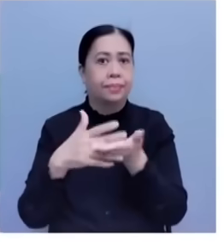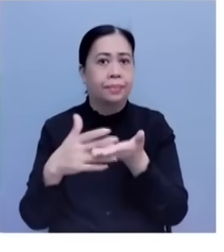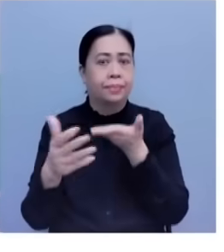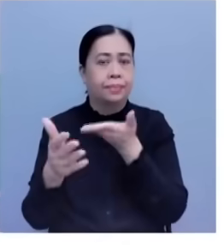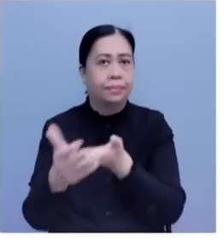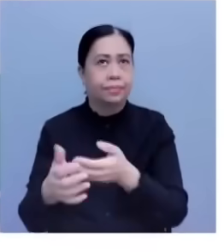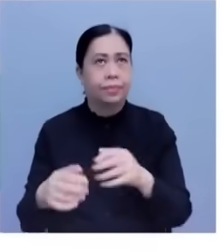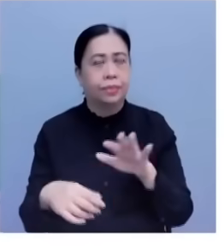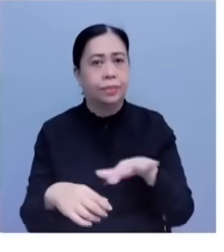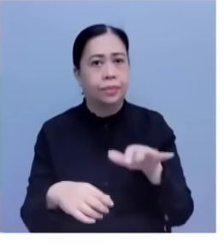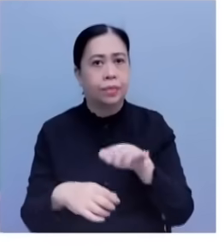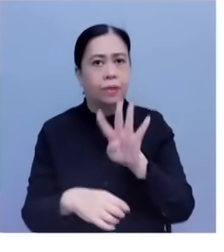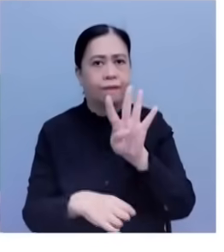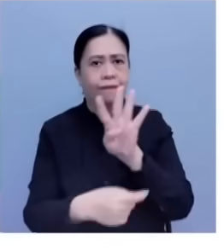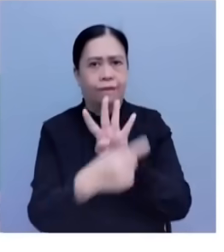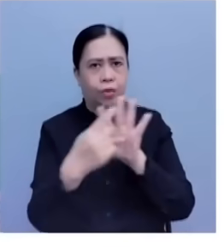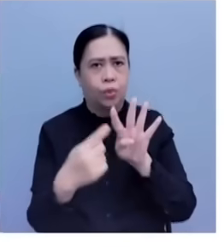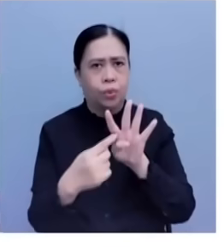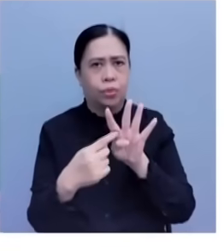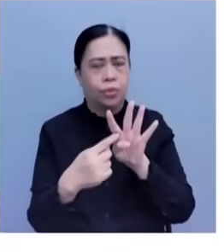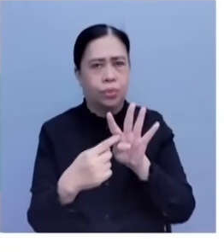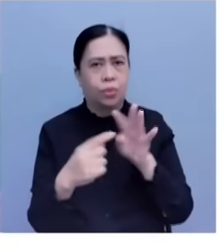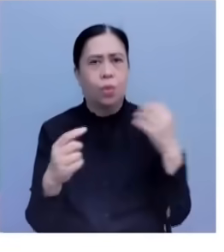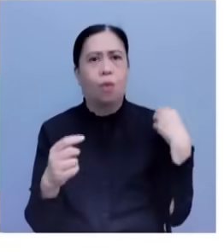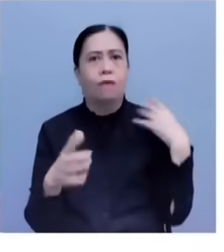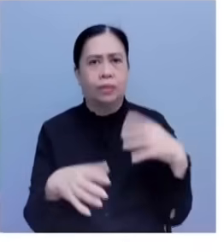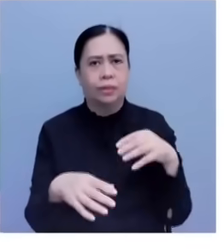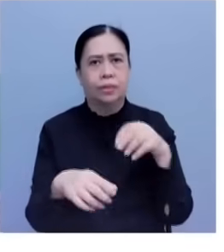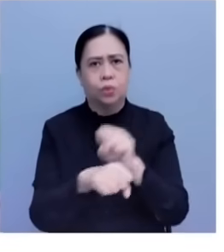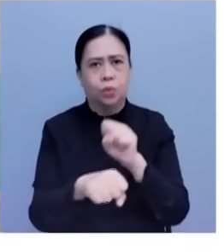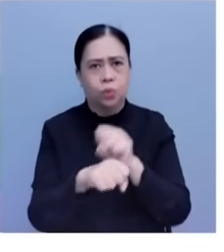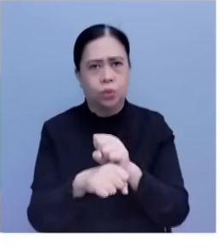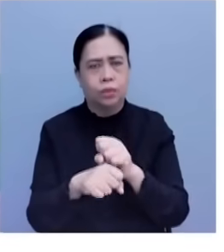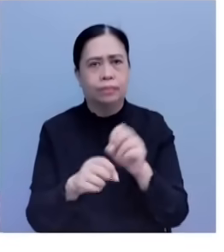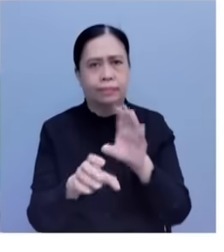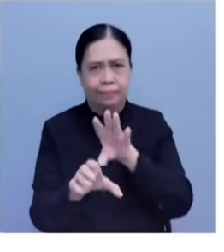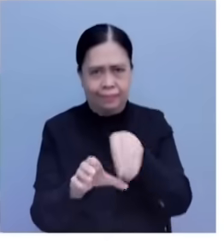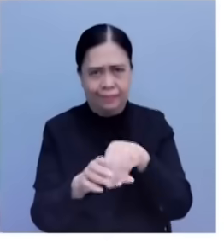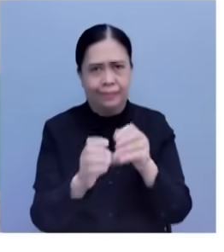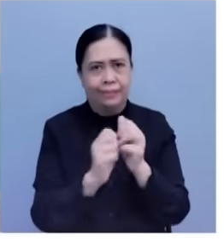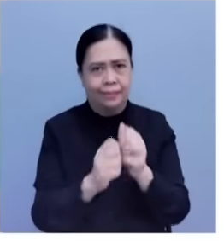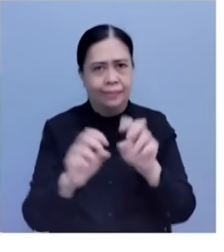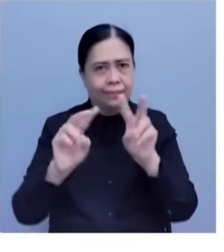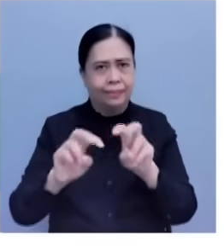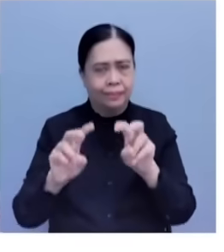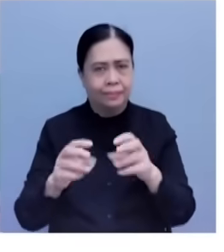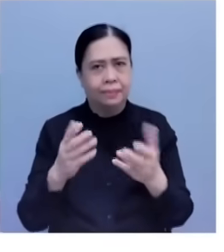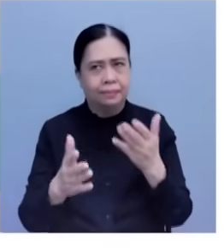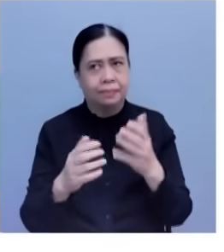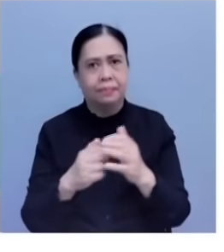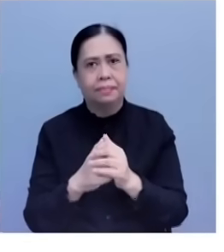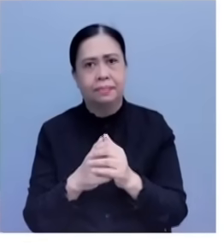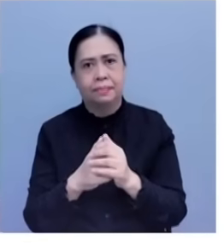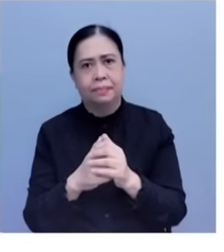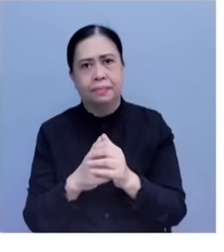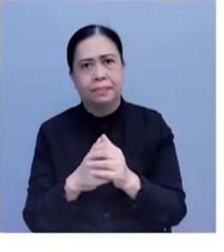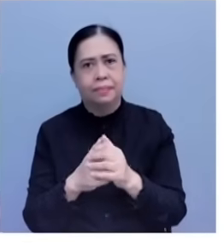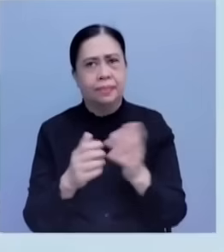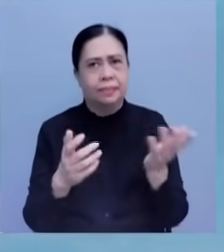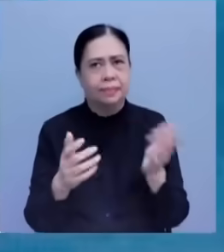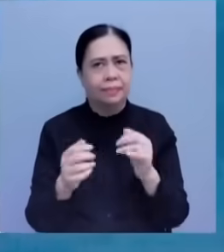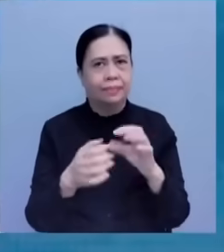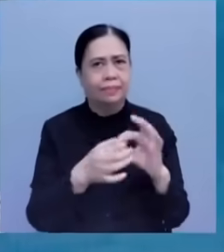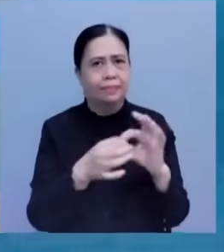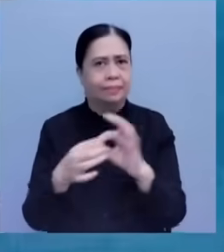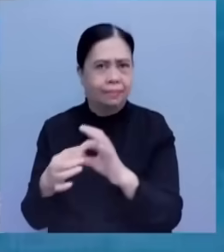now four screening officers who are now being investigated and possibly has something to do with the